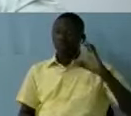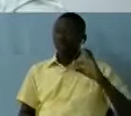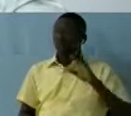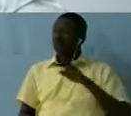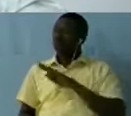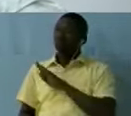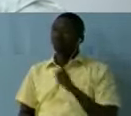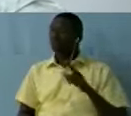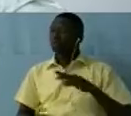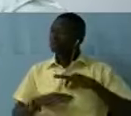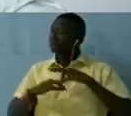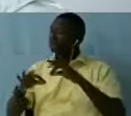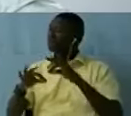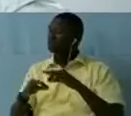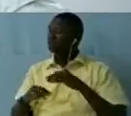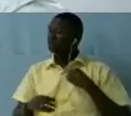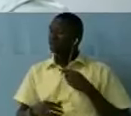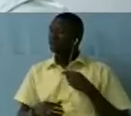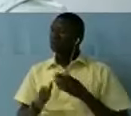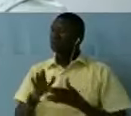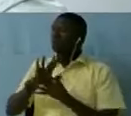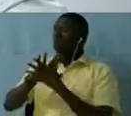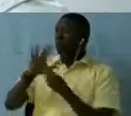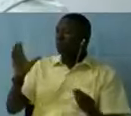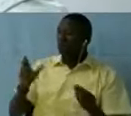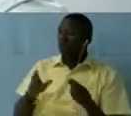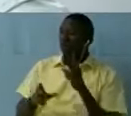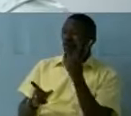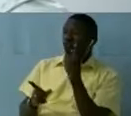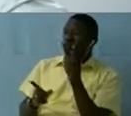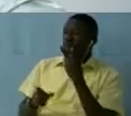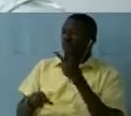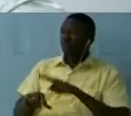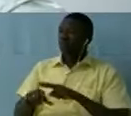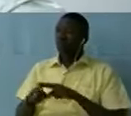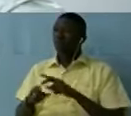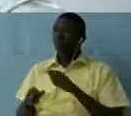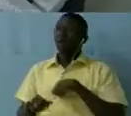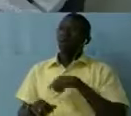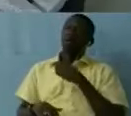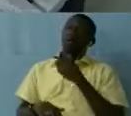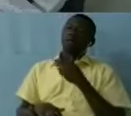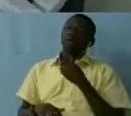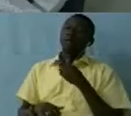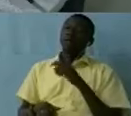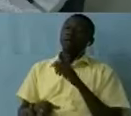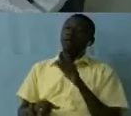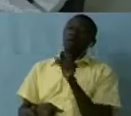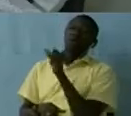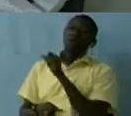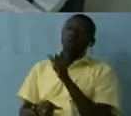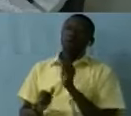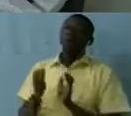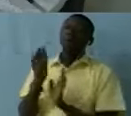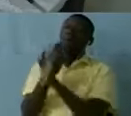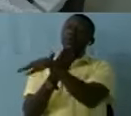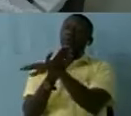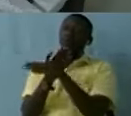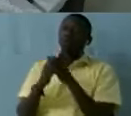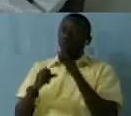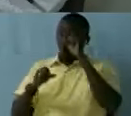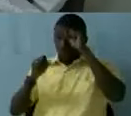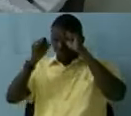in duplicating the work that is being done by other branches of the government adu man lafi pour ka say do